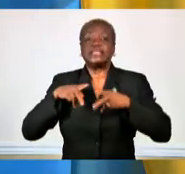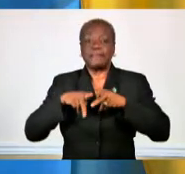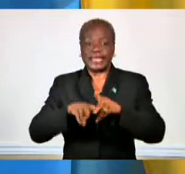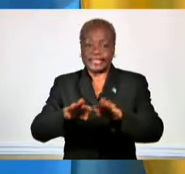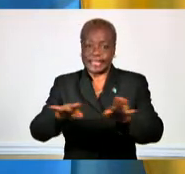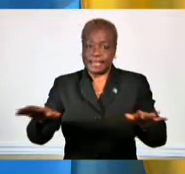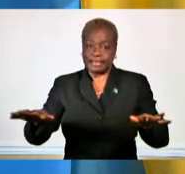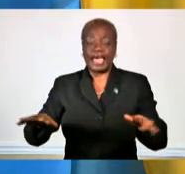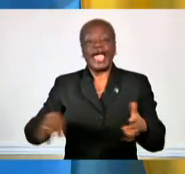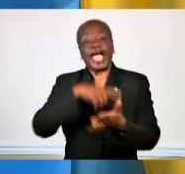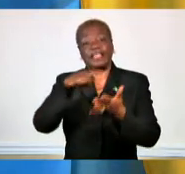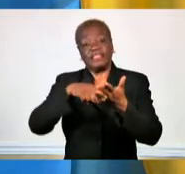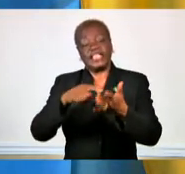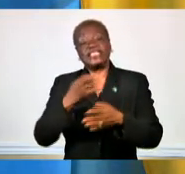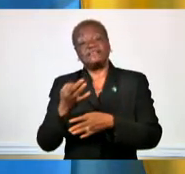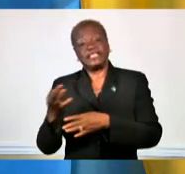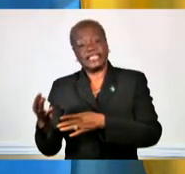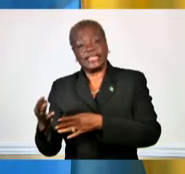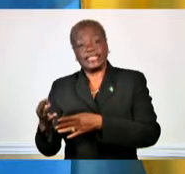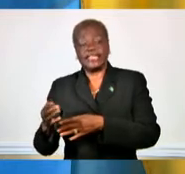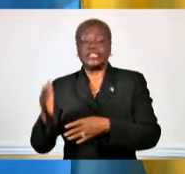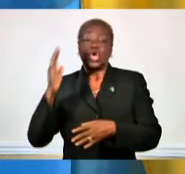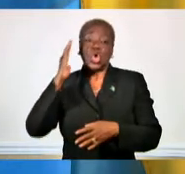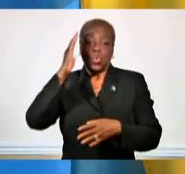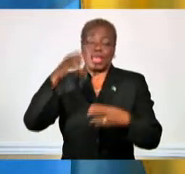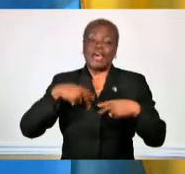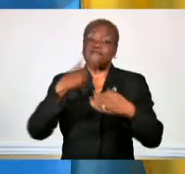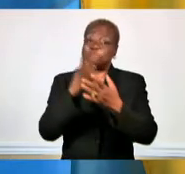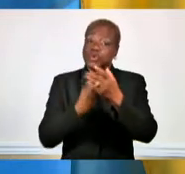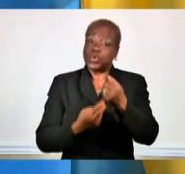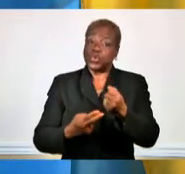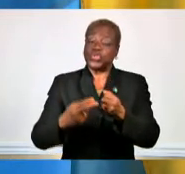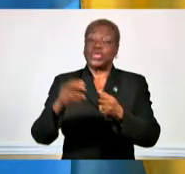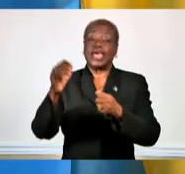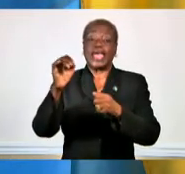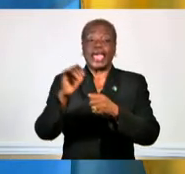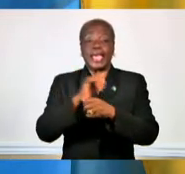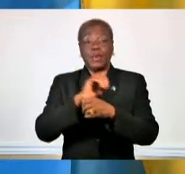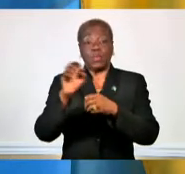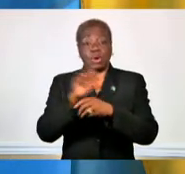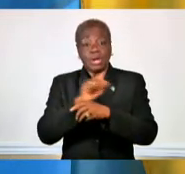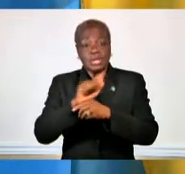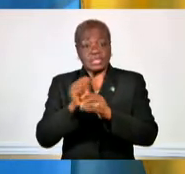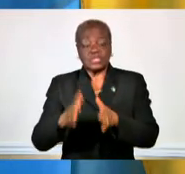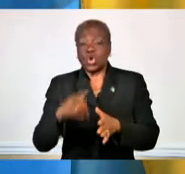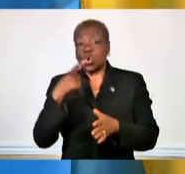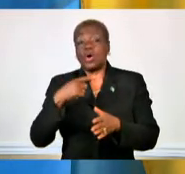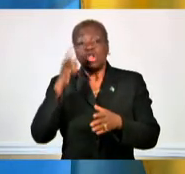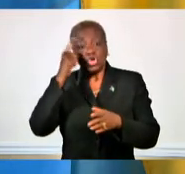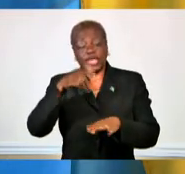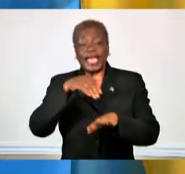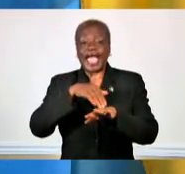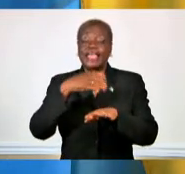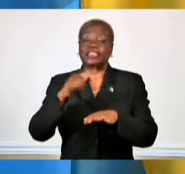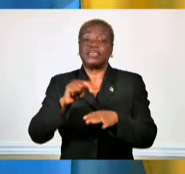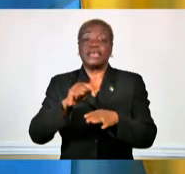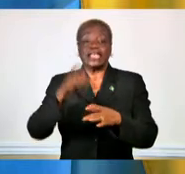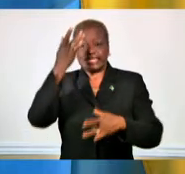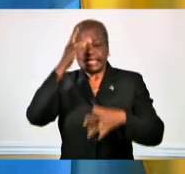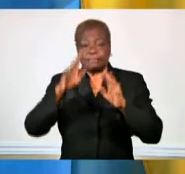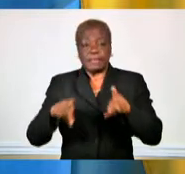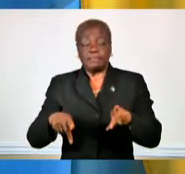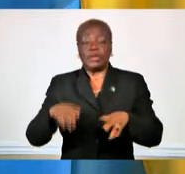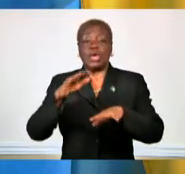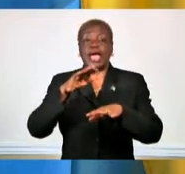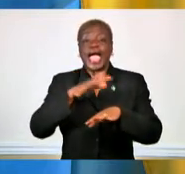this facility will accommodate both employees that are attending the patients on one floor